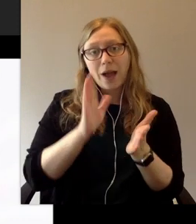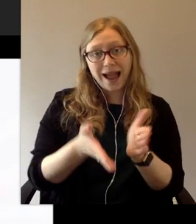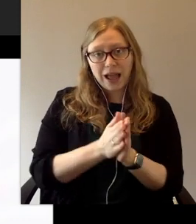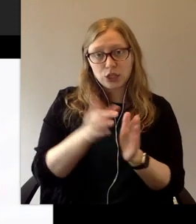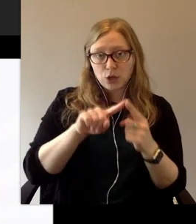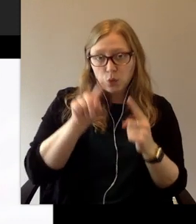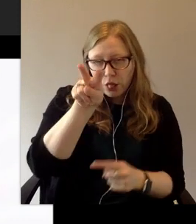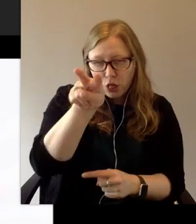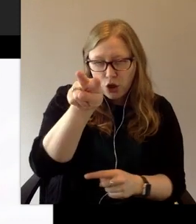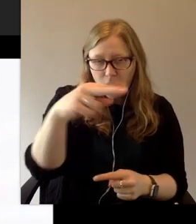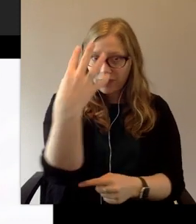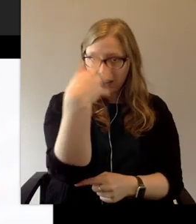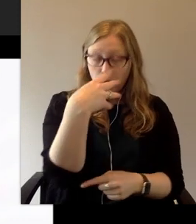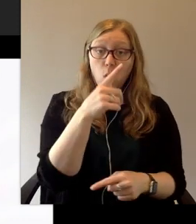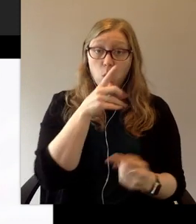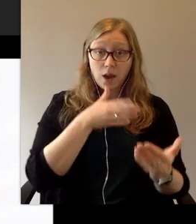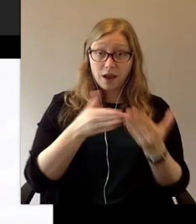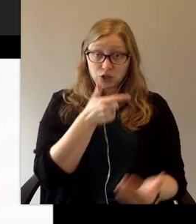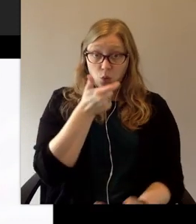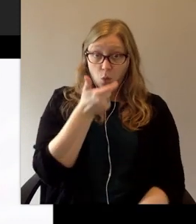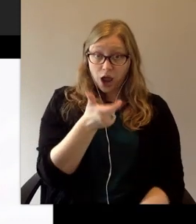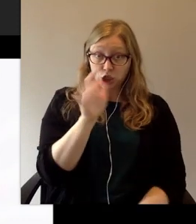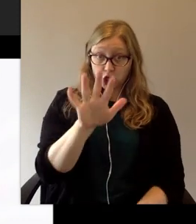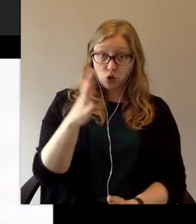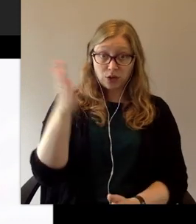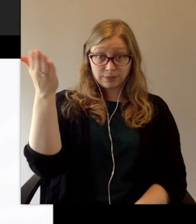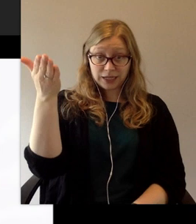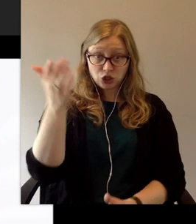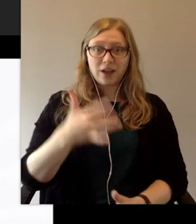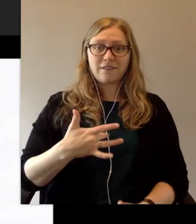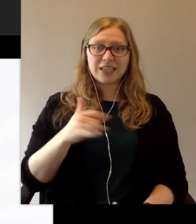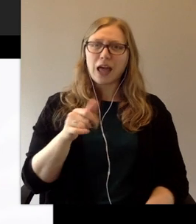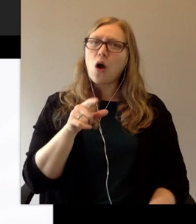So whoever's watching your speech feels like you're looking at them.